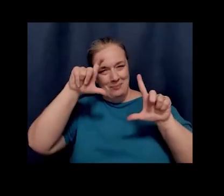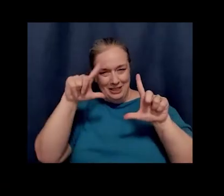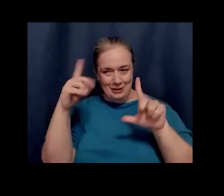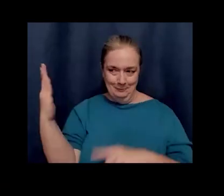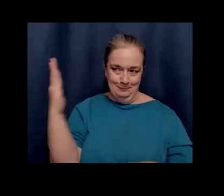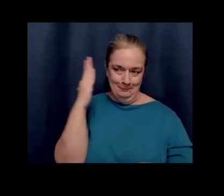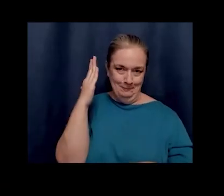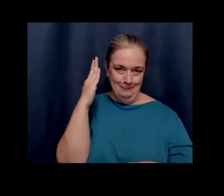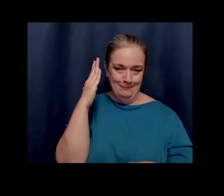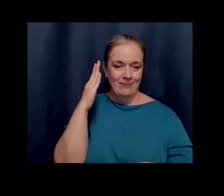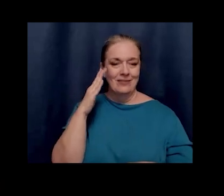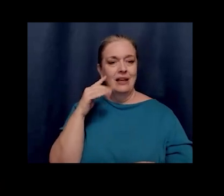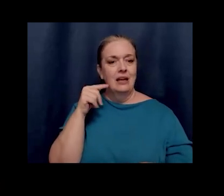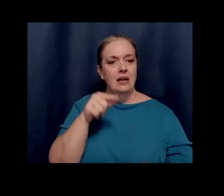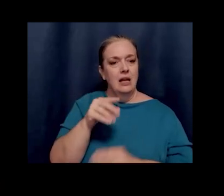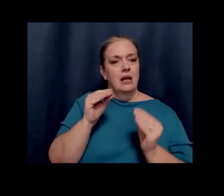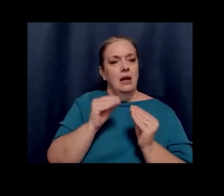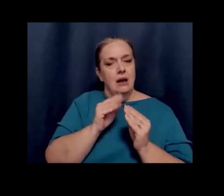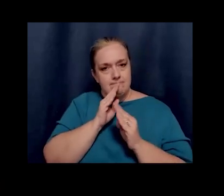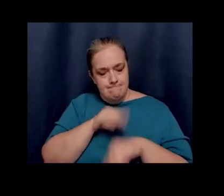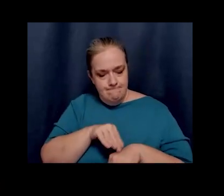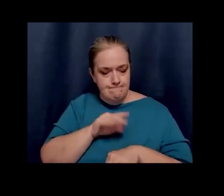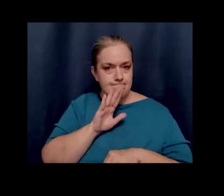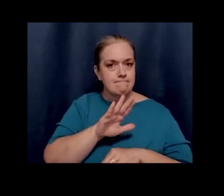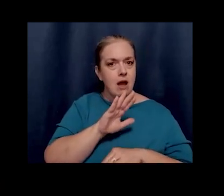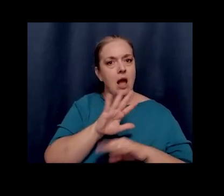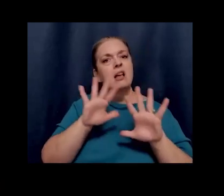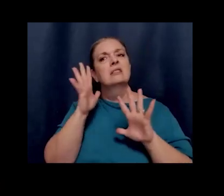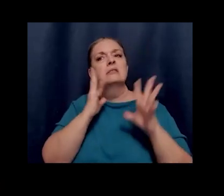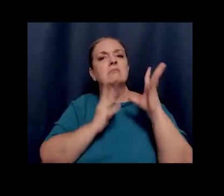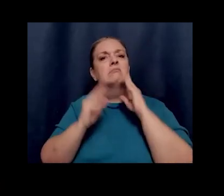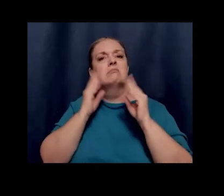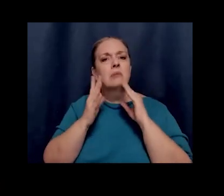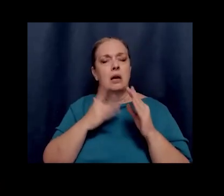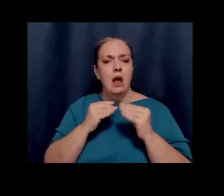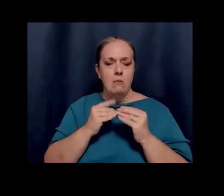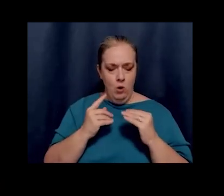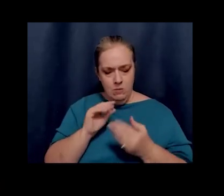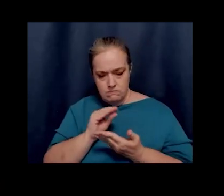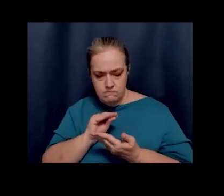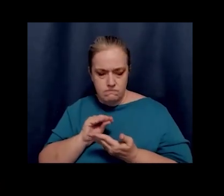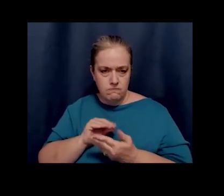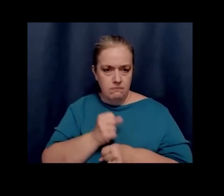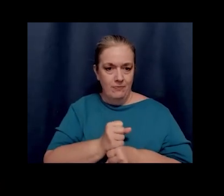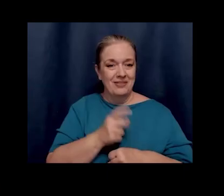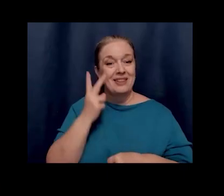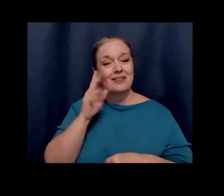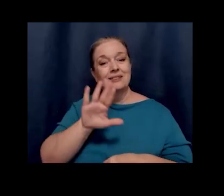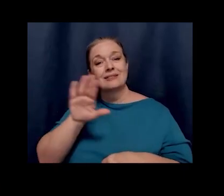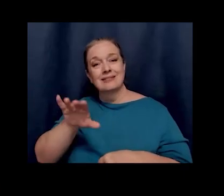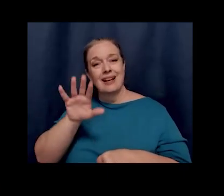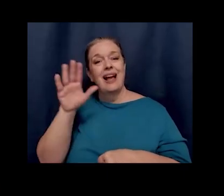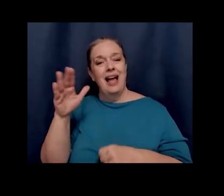the often circumscribed realities of his world. To the right, you see some of the handmade paper